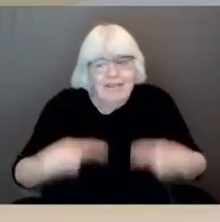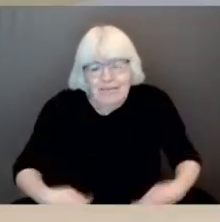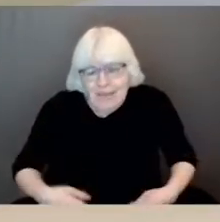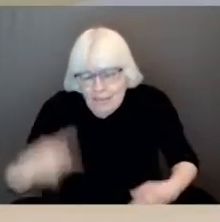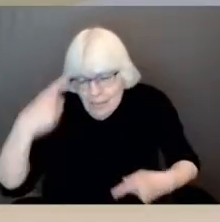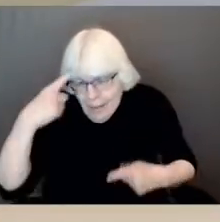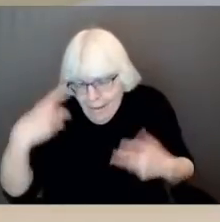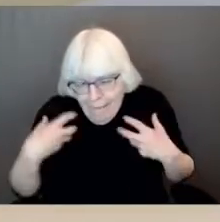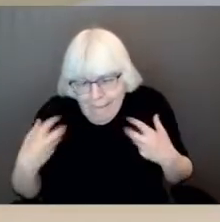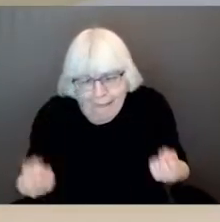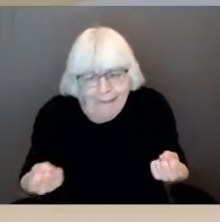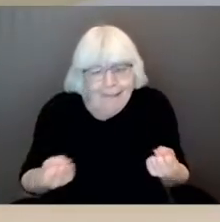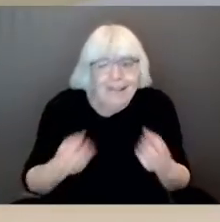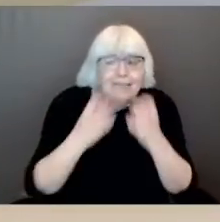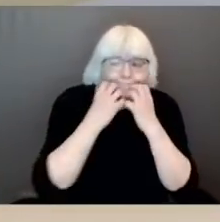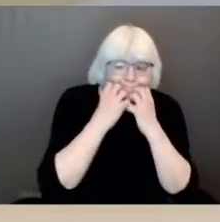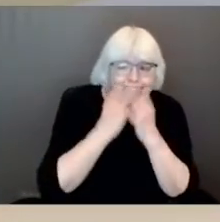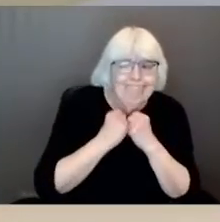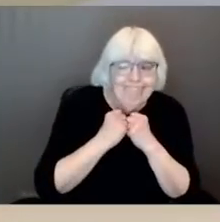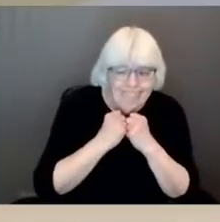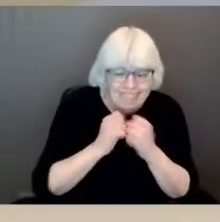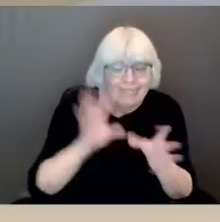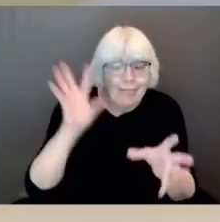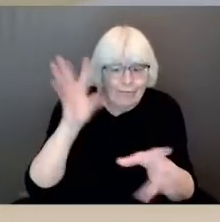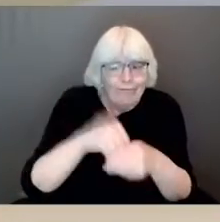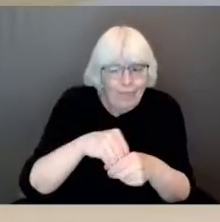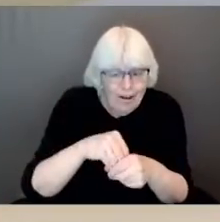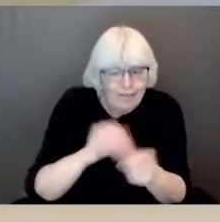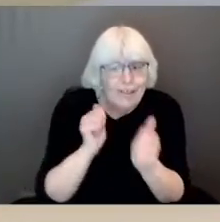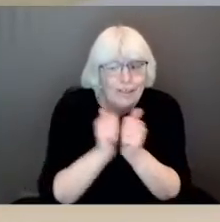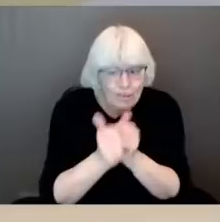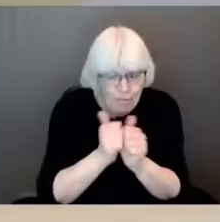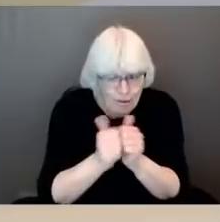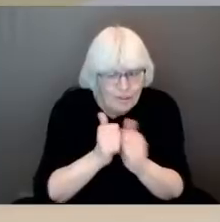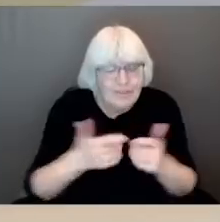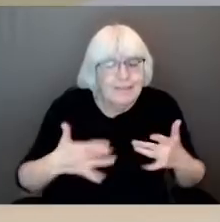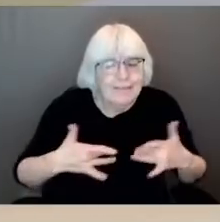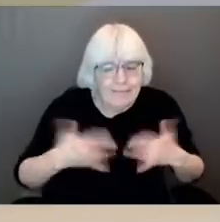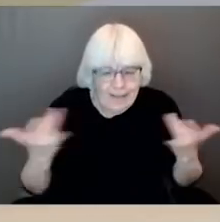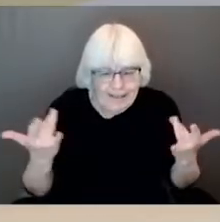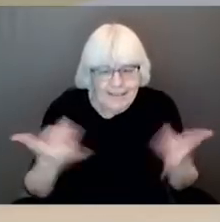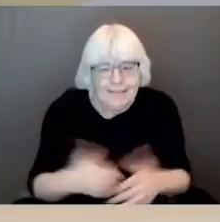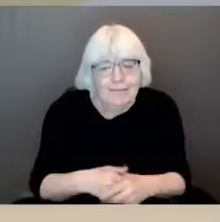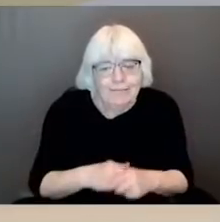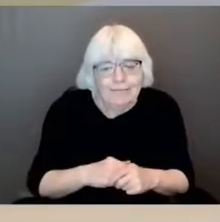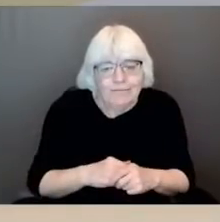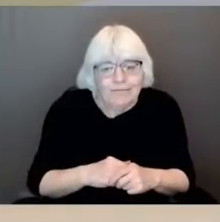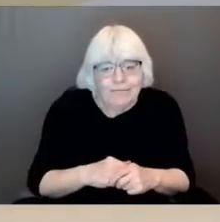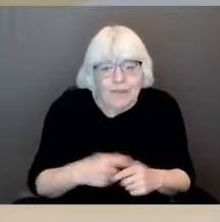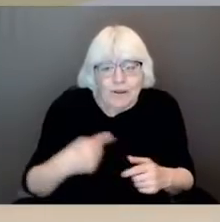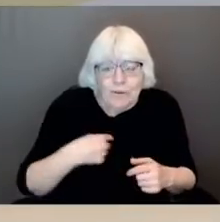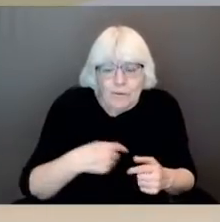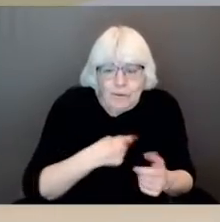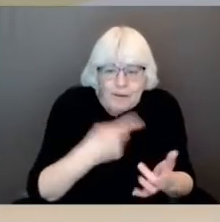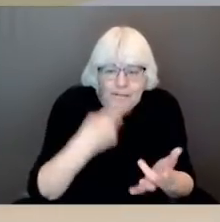in participating in these activities. We also recognize that some youth in